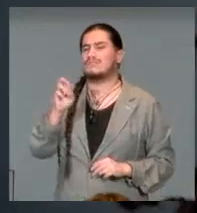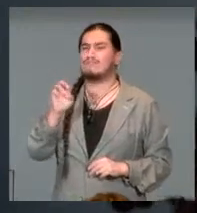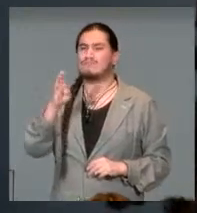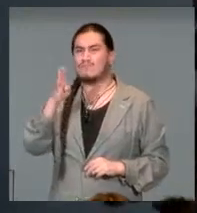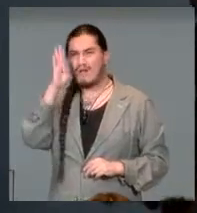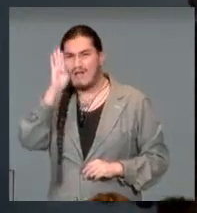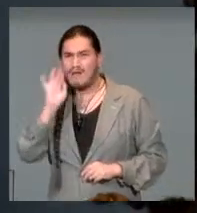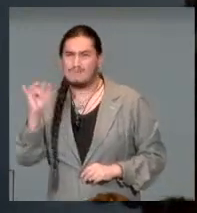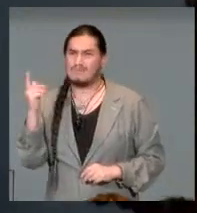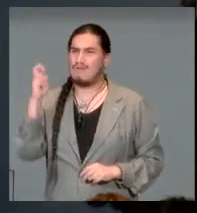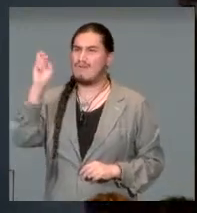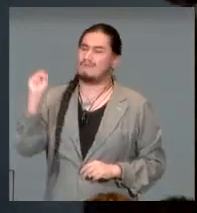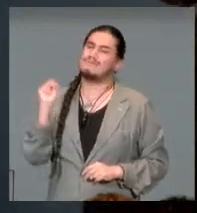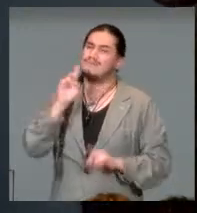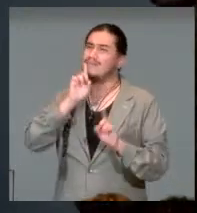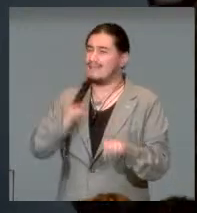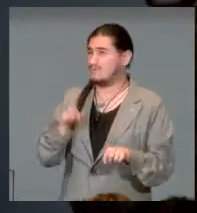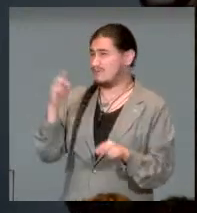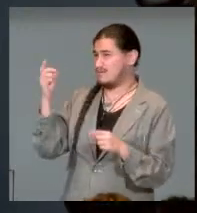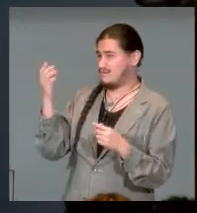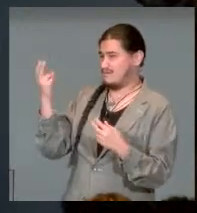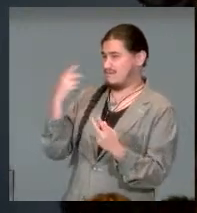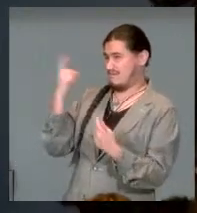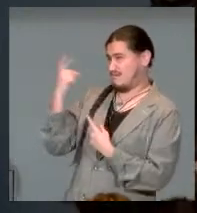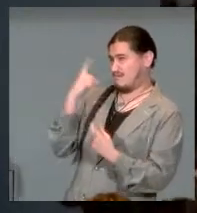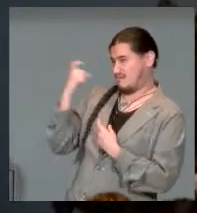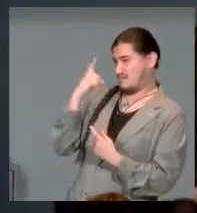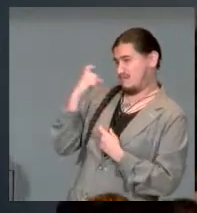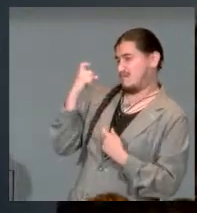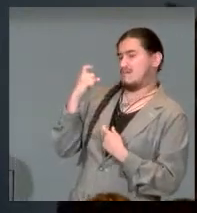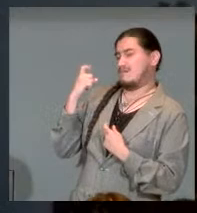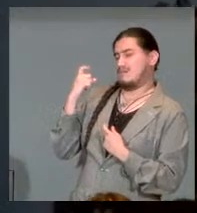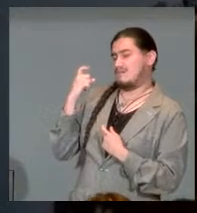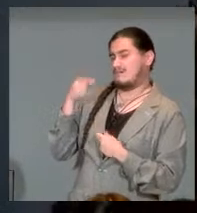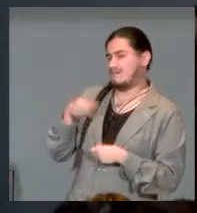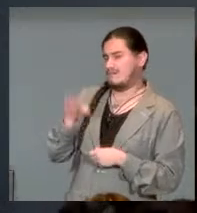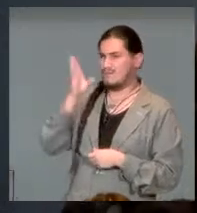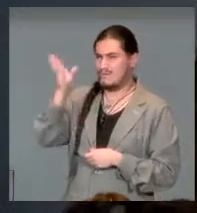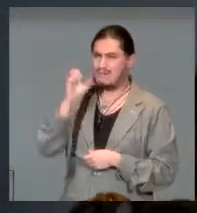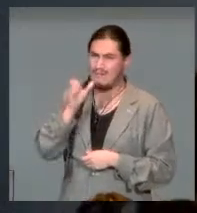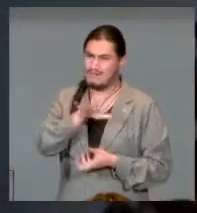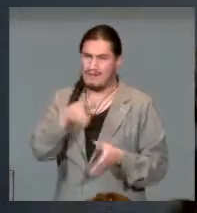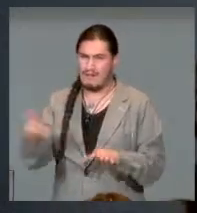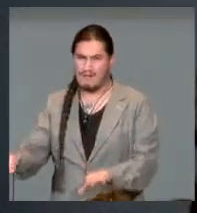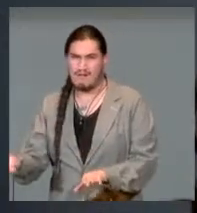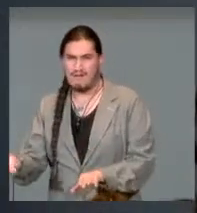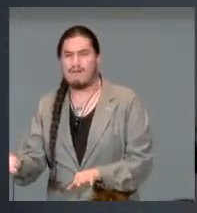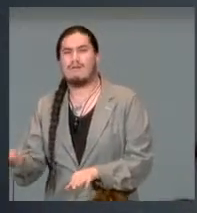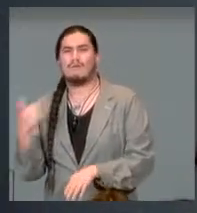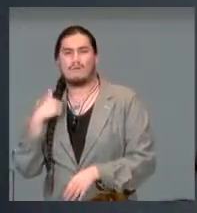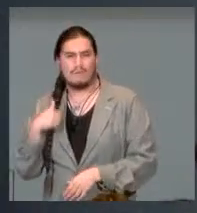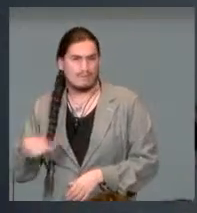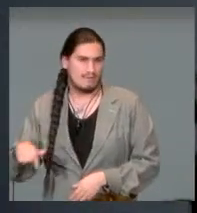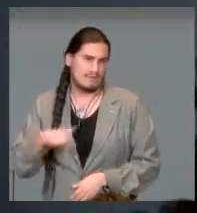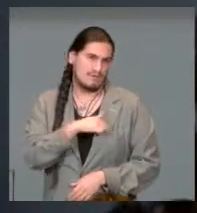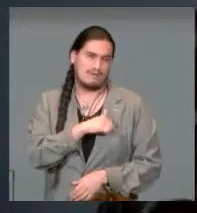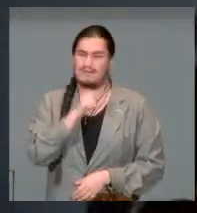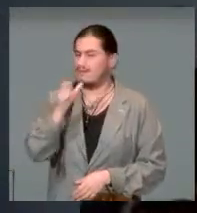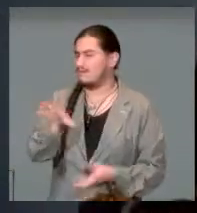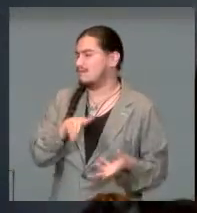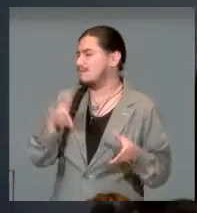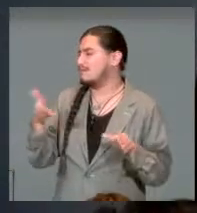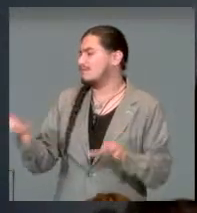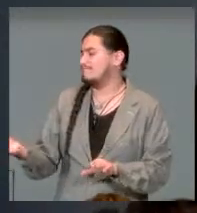Senator's antebellum laced questions. But she will not die here. We will not